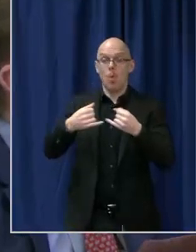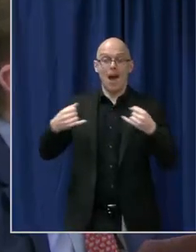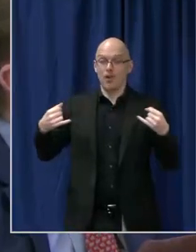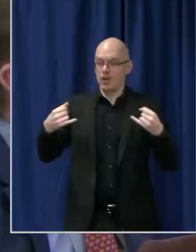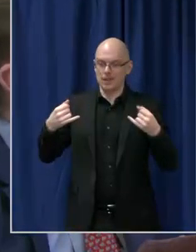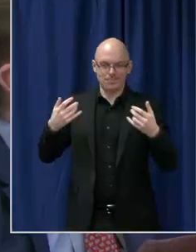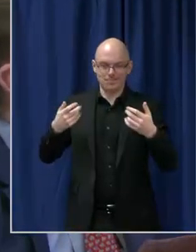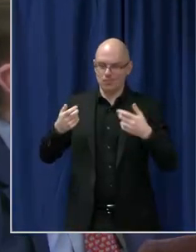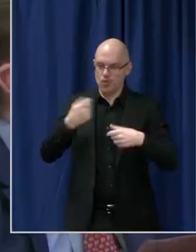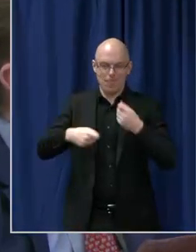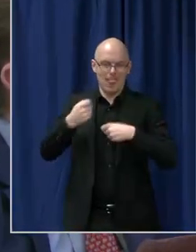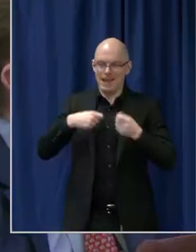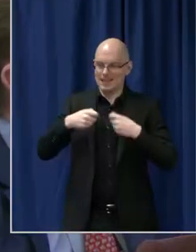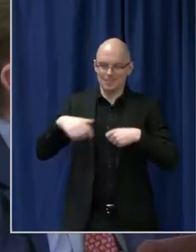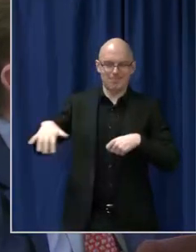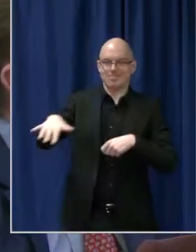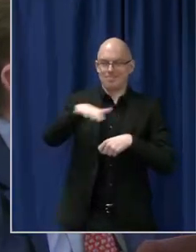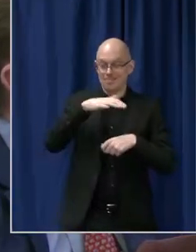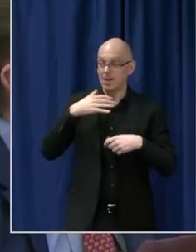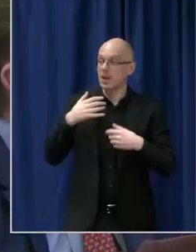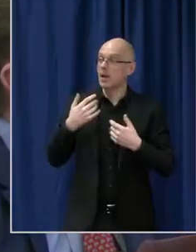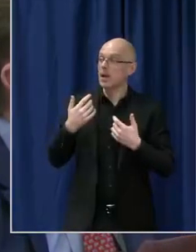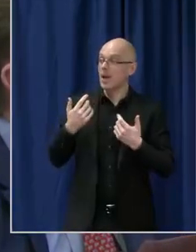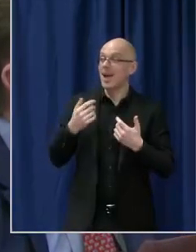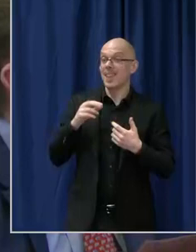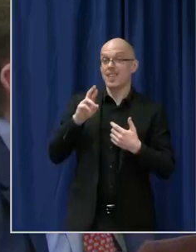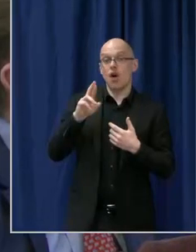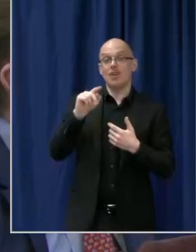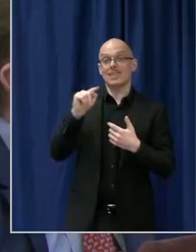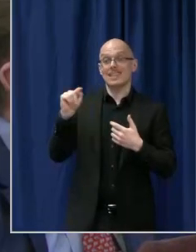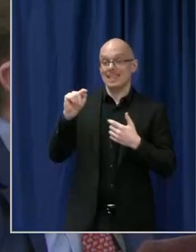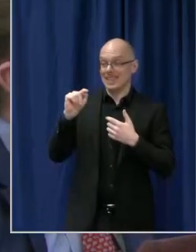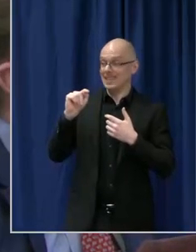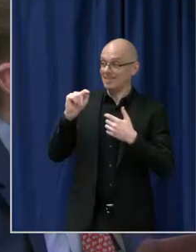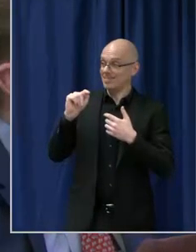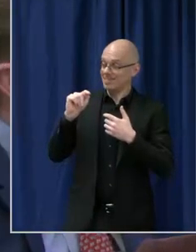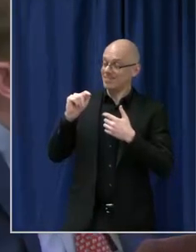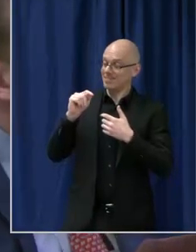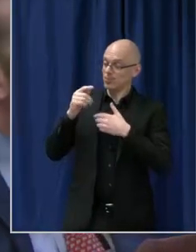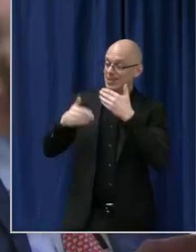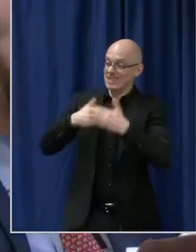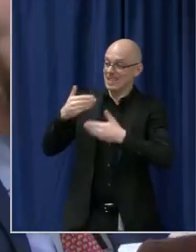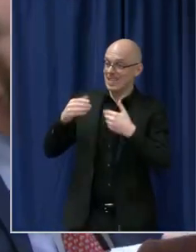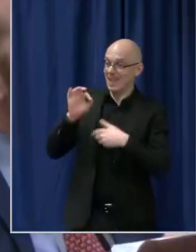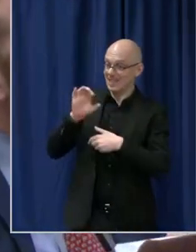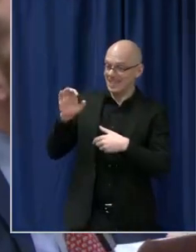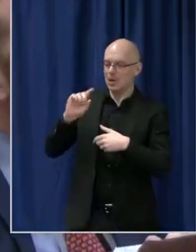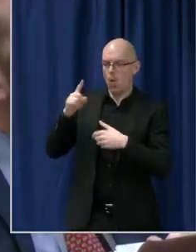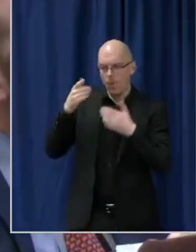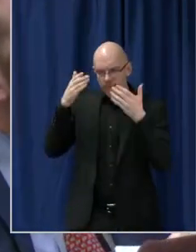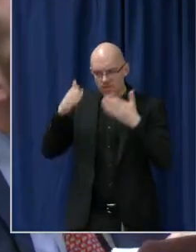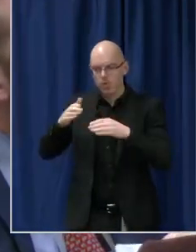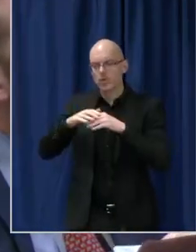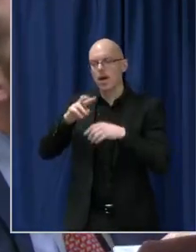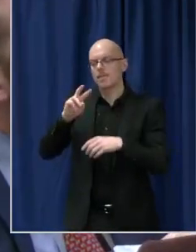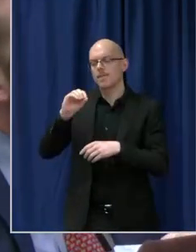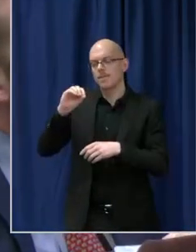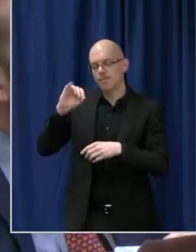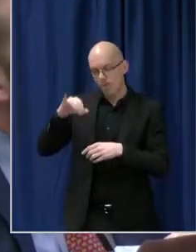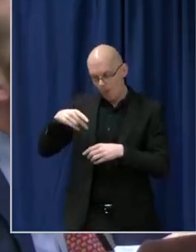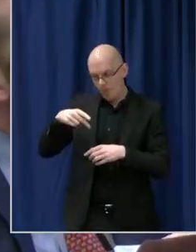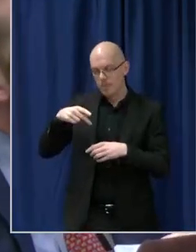rapidly, and real-time text proceeding at the FCC only dealt with VoIP-enabled